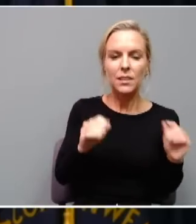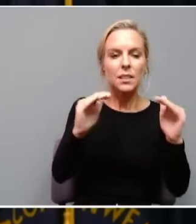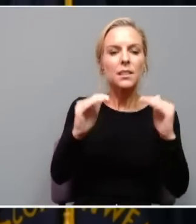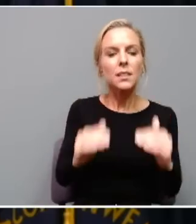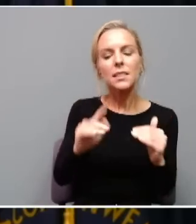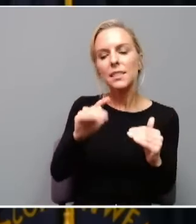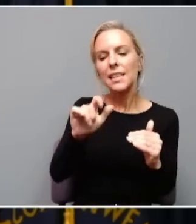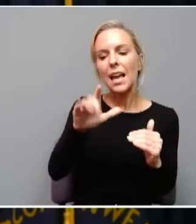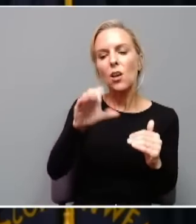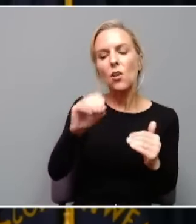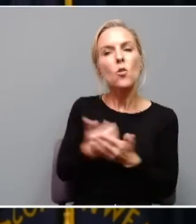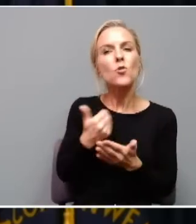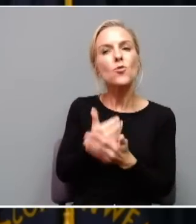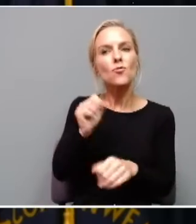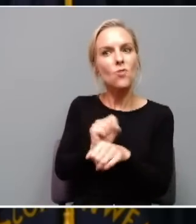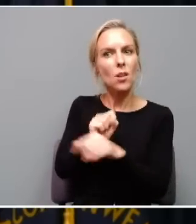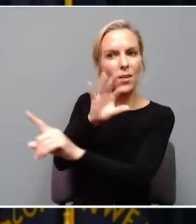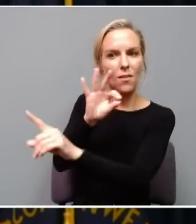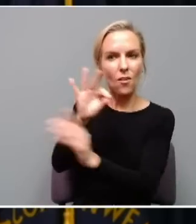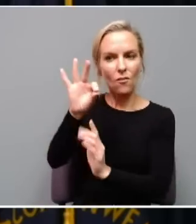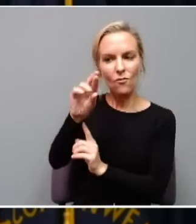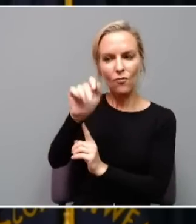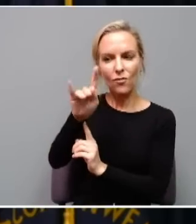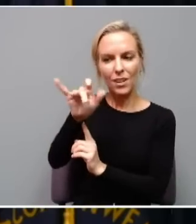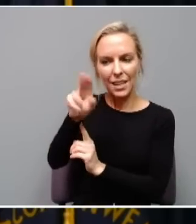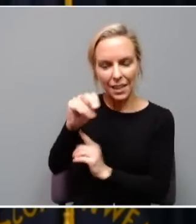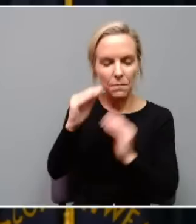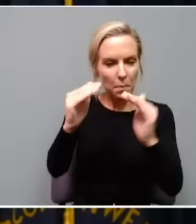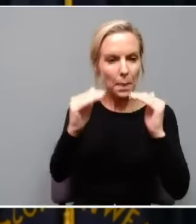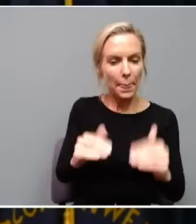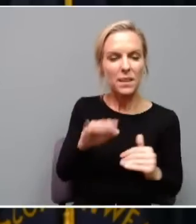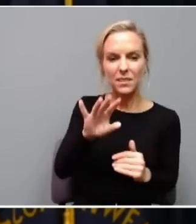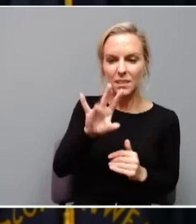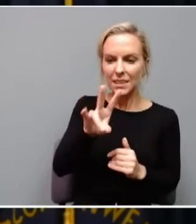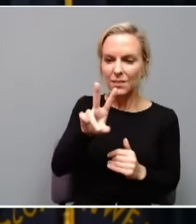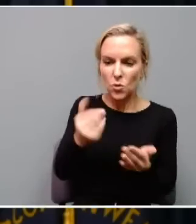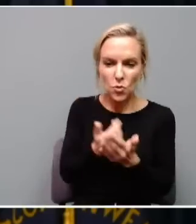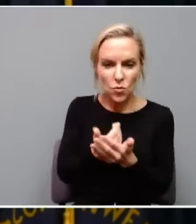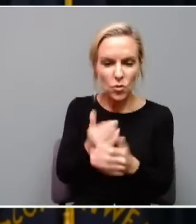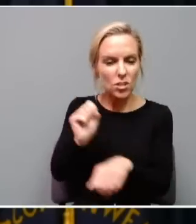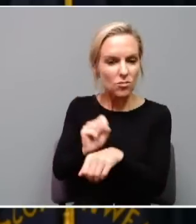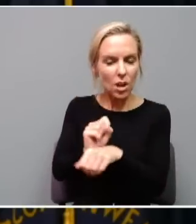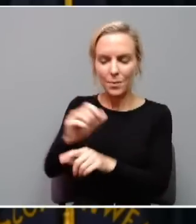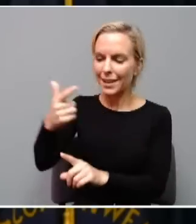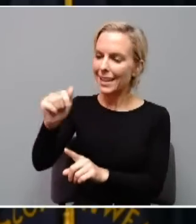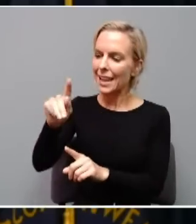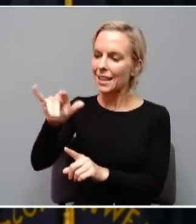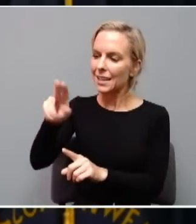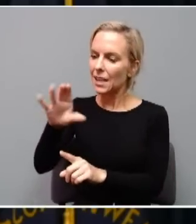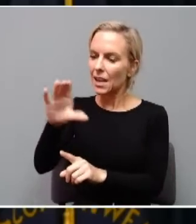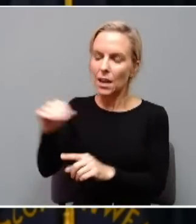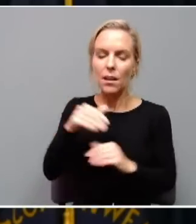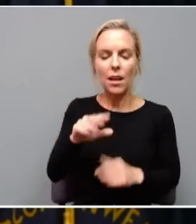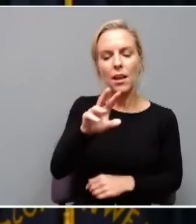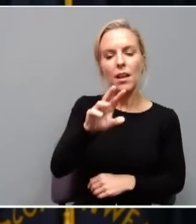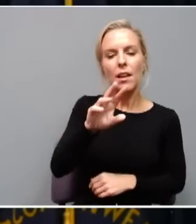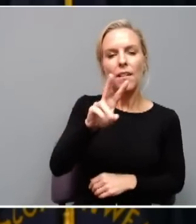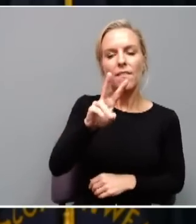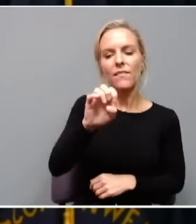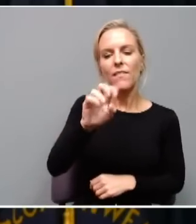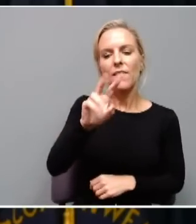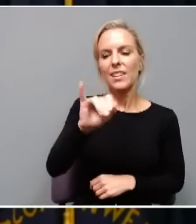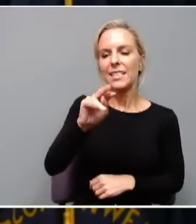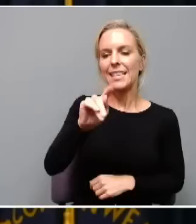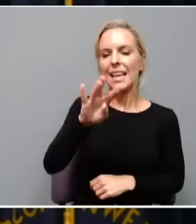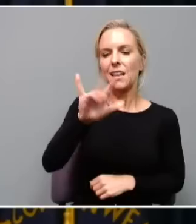Franklin. Nucor Tubular Products, 72 new jobs in Gallatin County. Fidelity Investment, 600 new professional